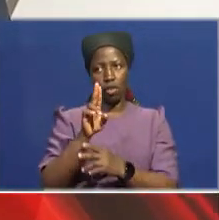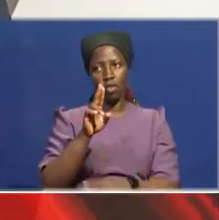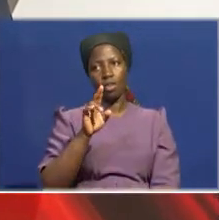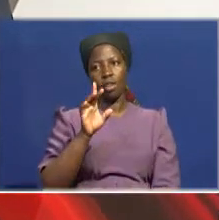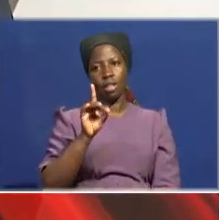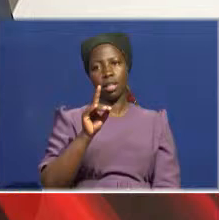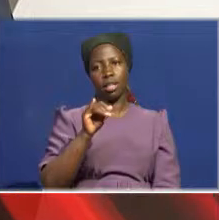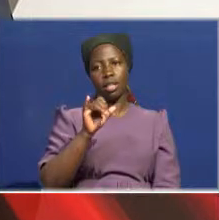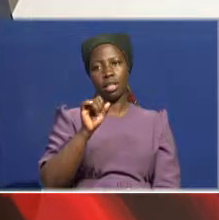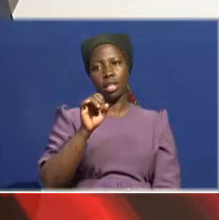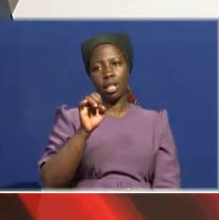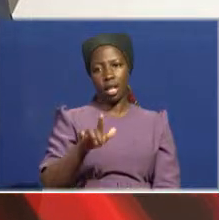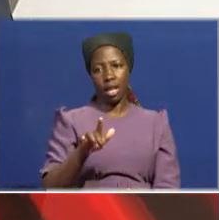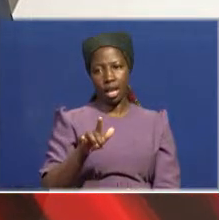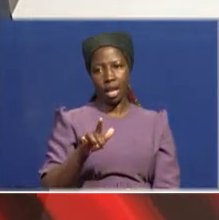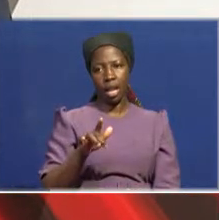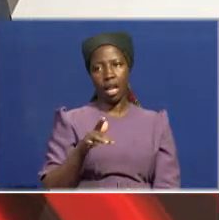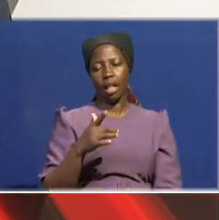We've gone